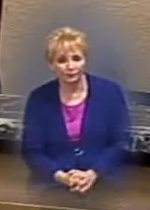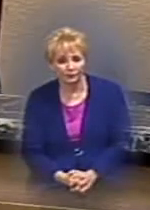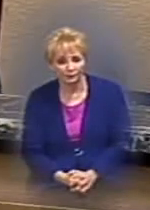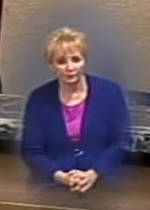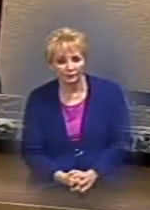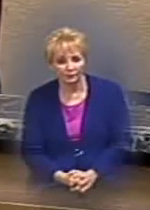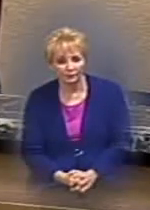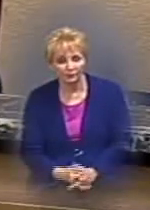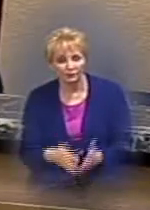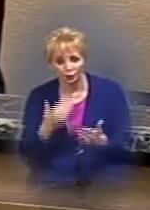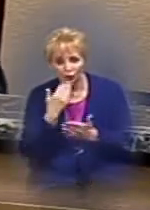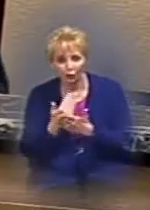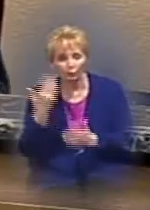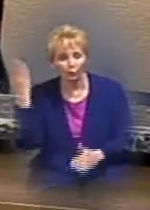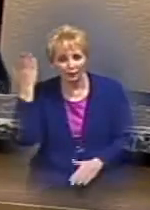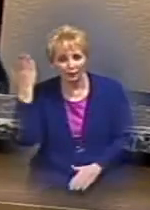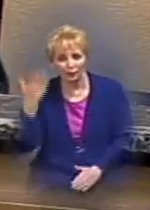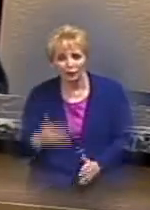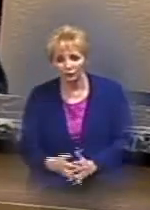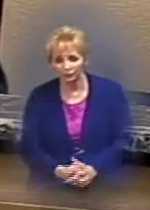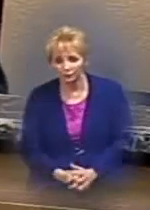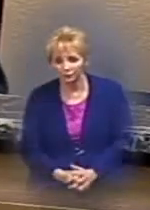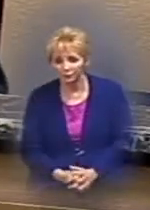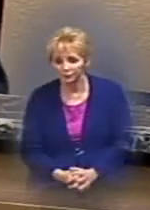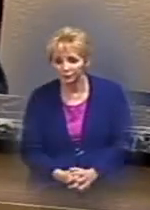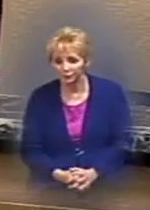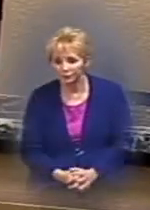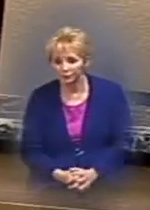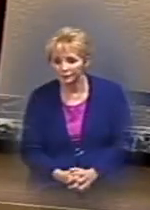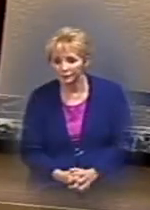Very good presentation. Thank you.